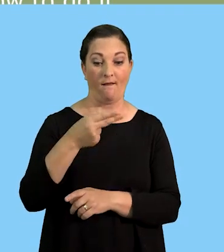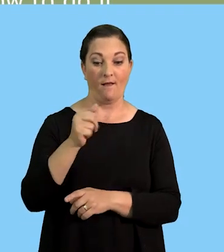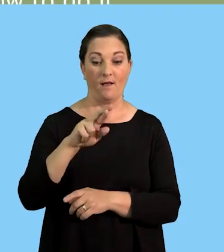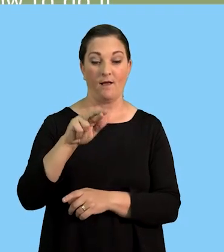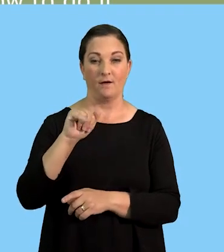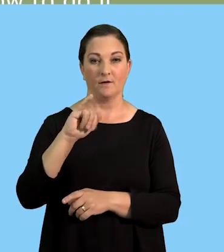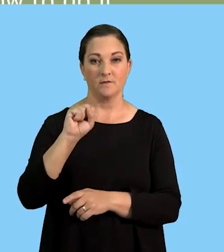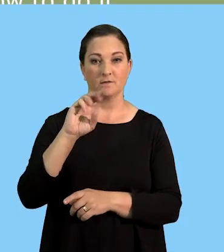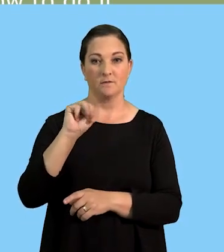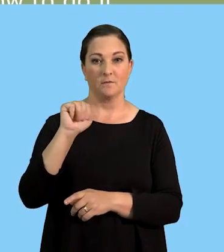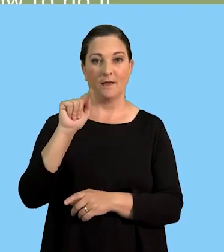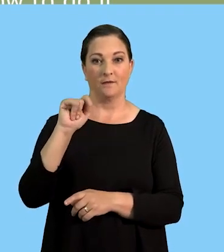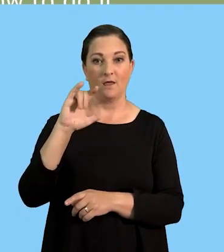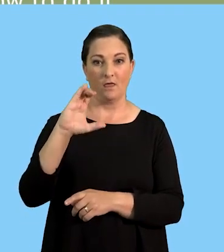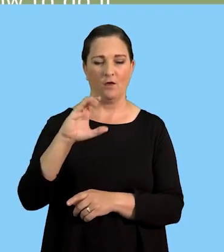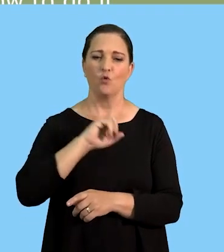charismatic